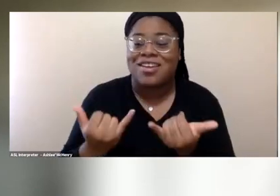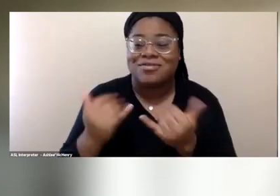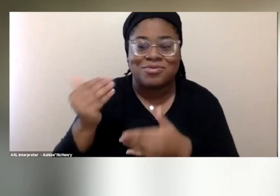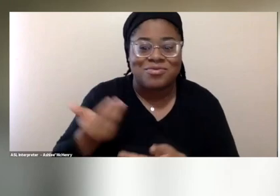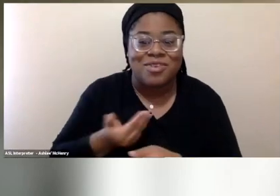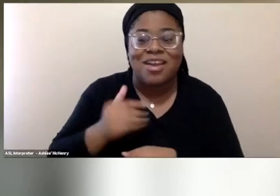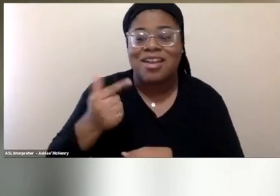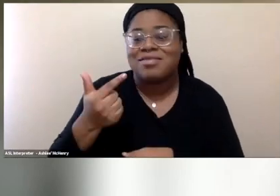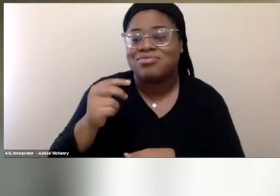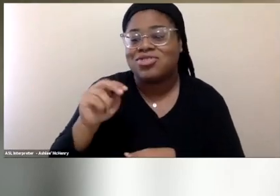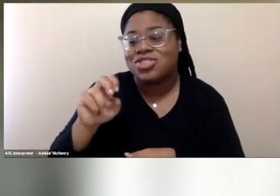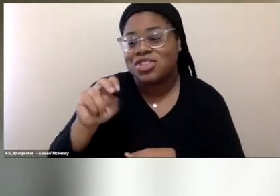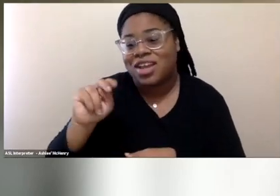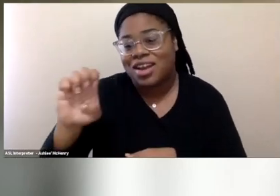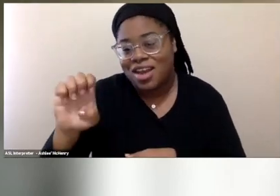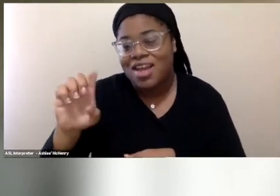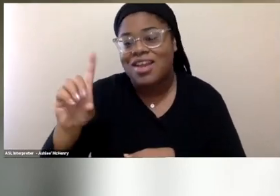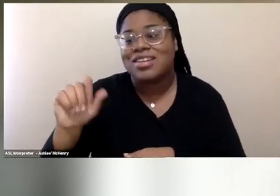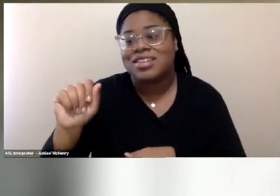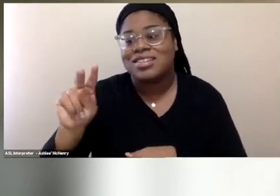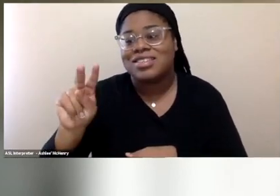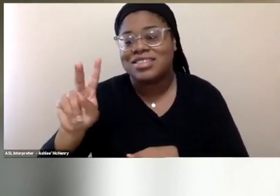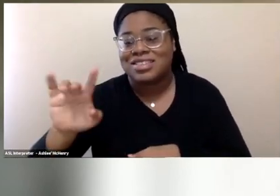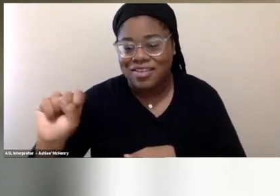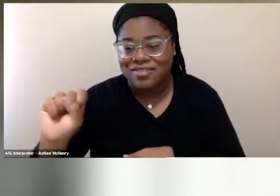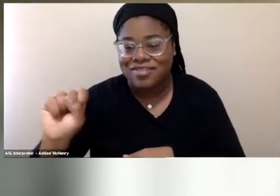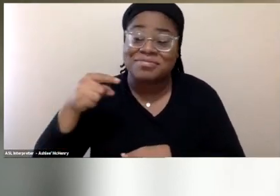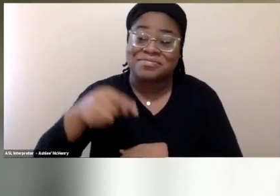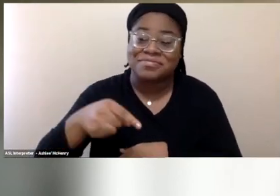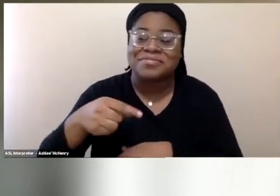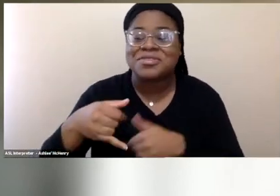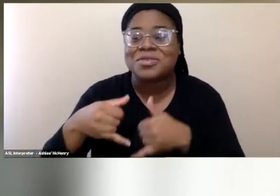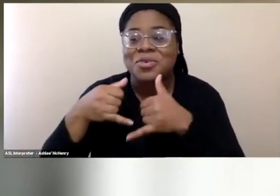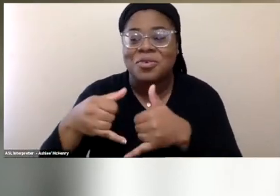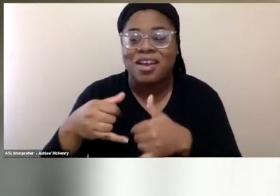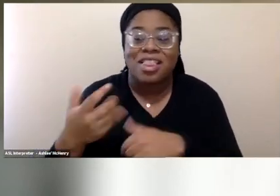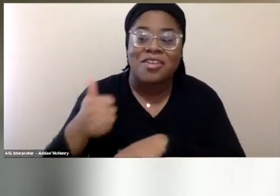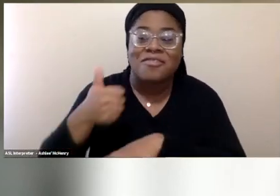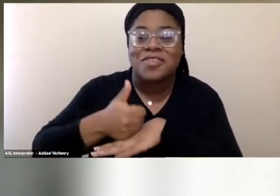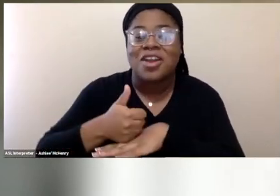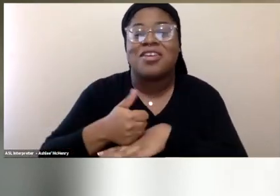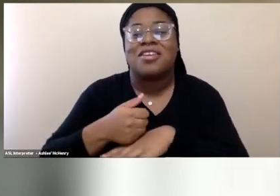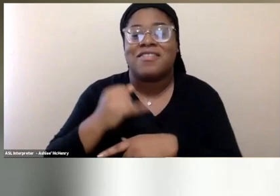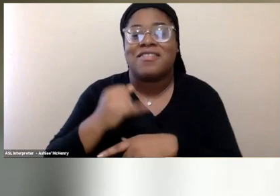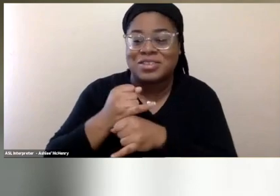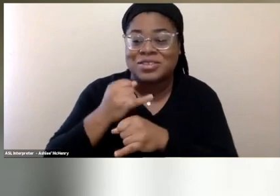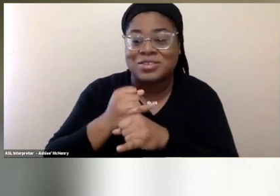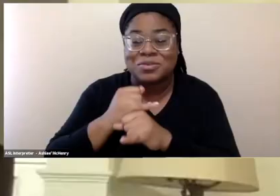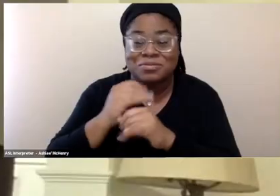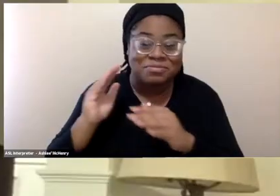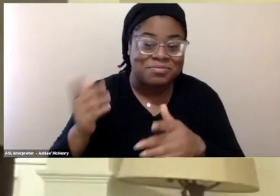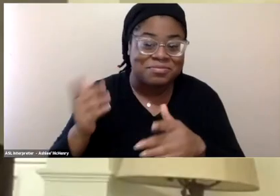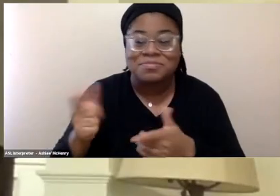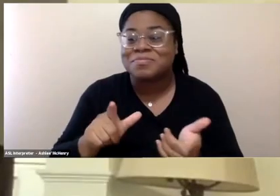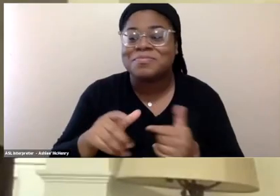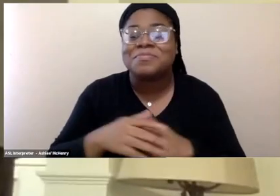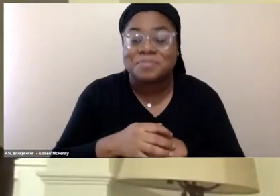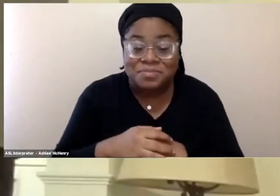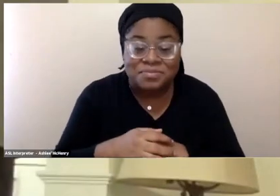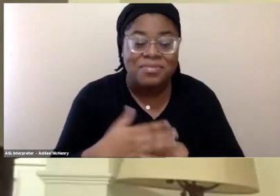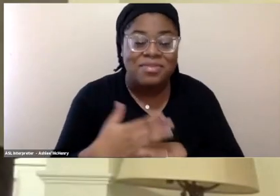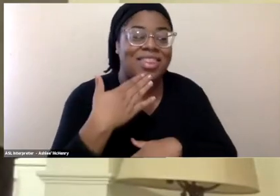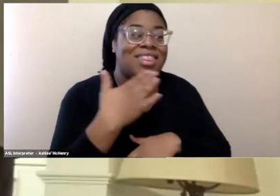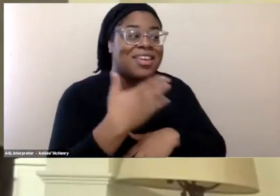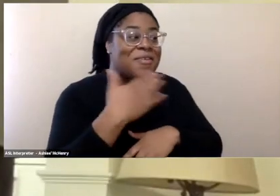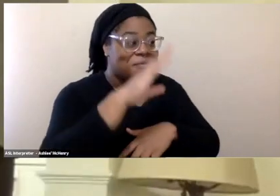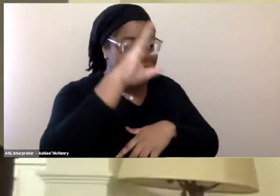Davis, two-time Academy Award-winning actor and founder of the Institute. Take it away, Geena. Thank you, Madeline. Hello,